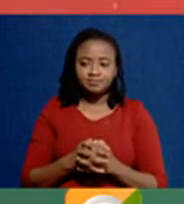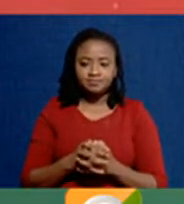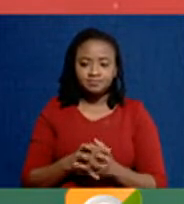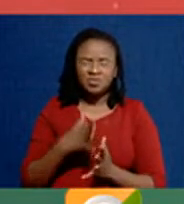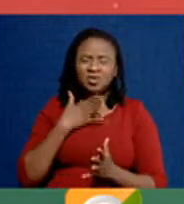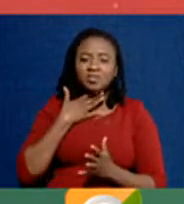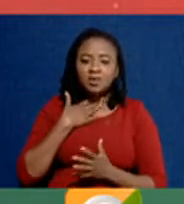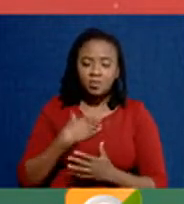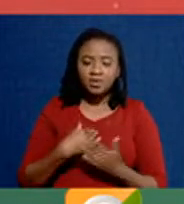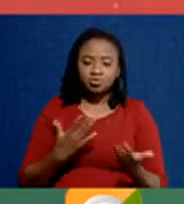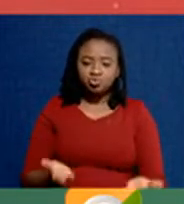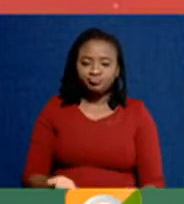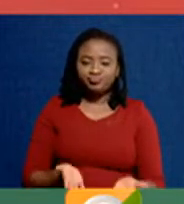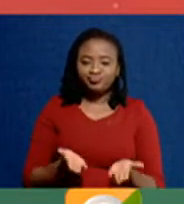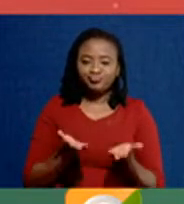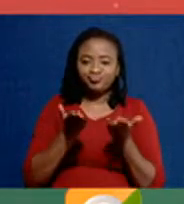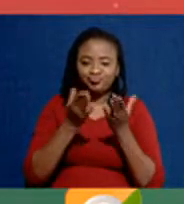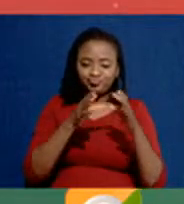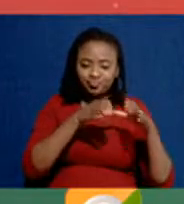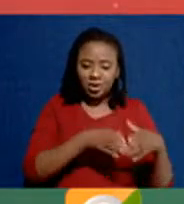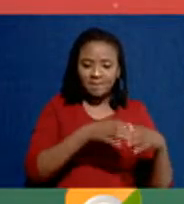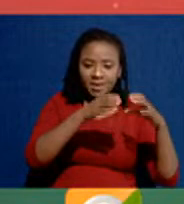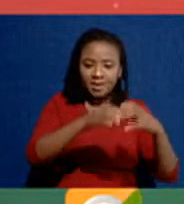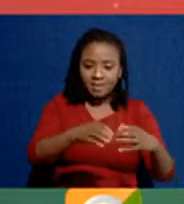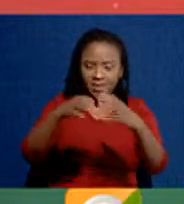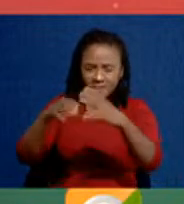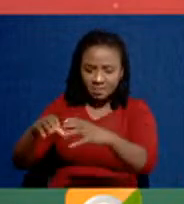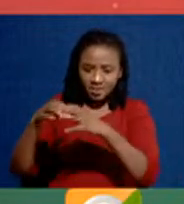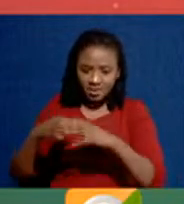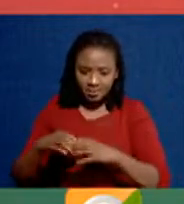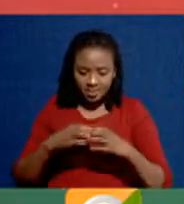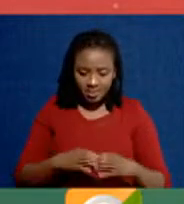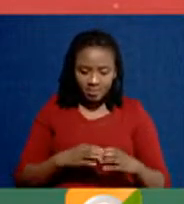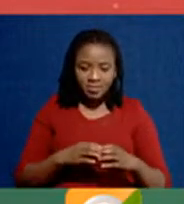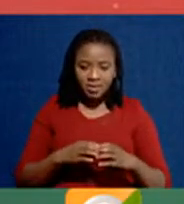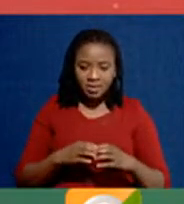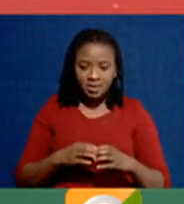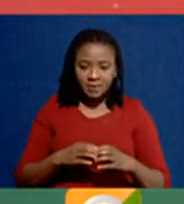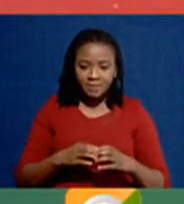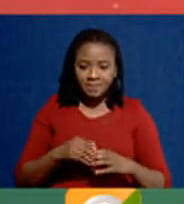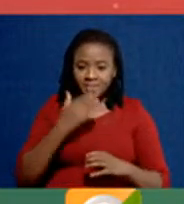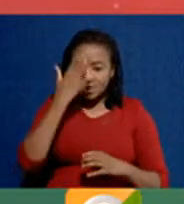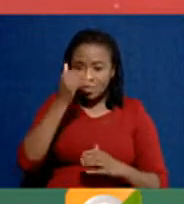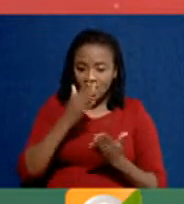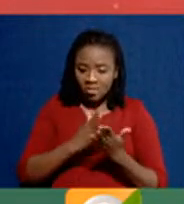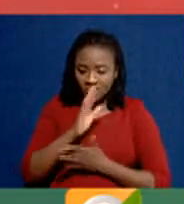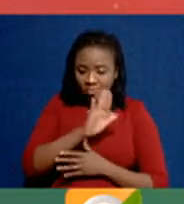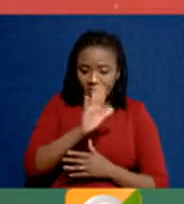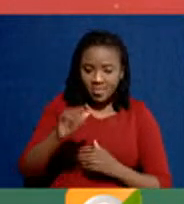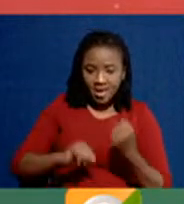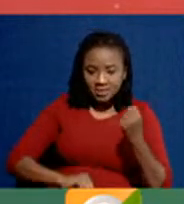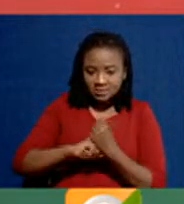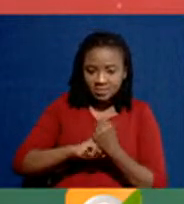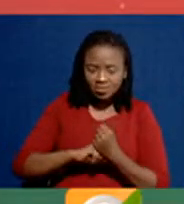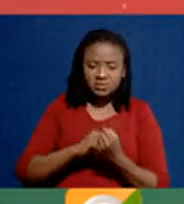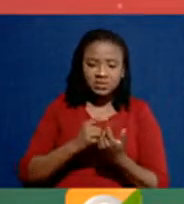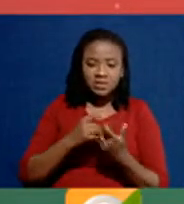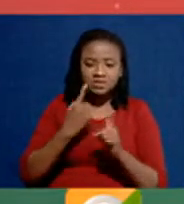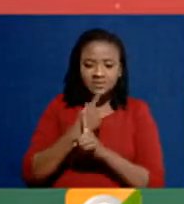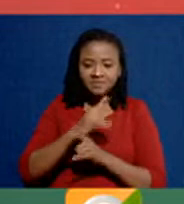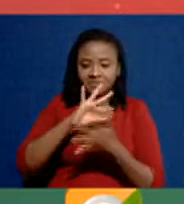elevating its corporate citizenship credentials through its support for robust framework to